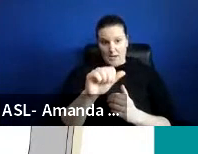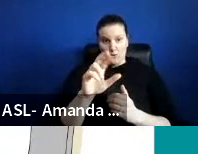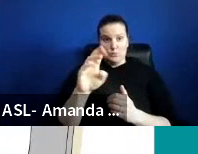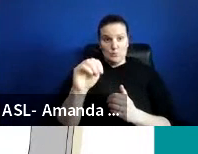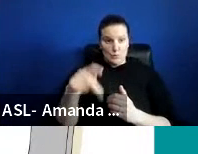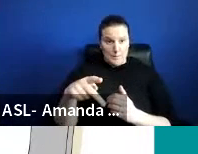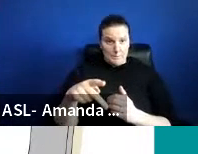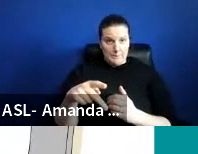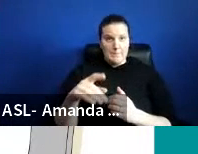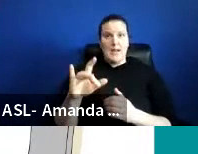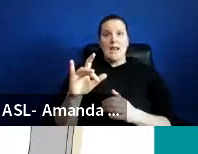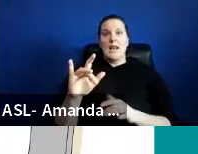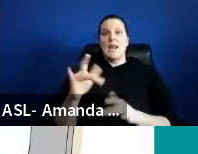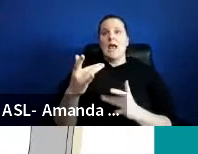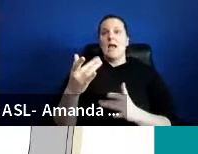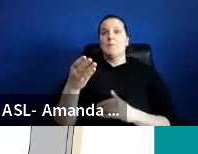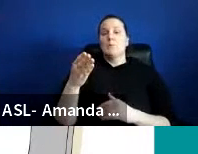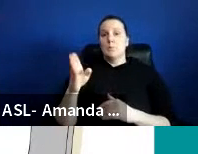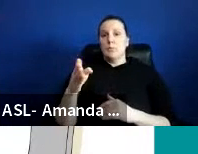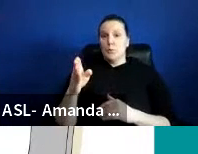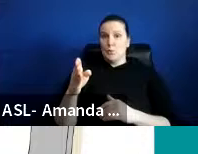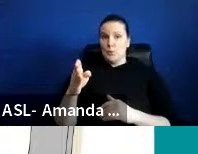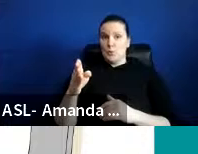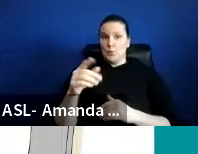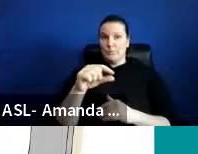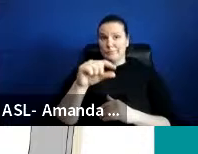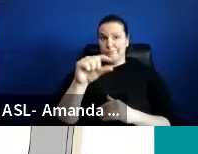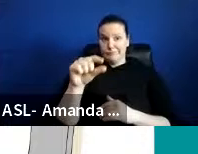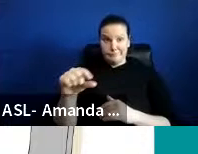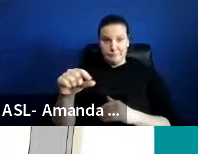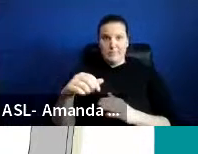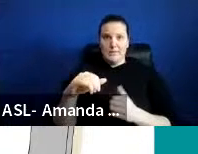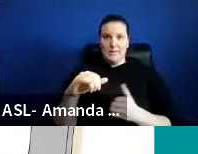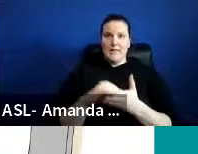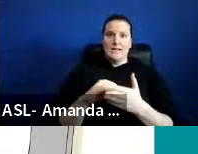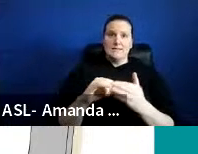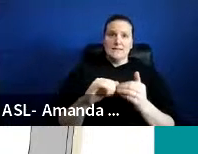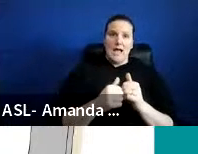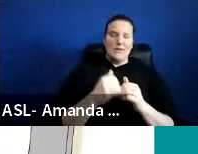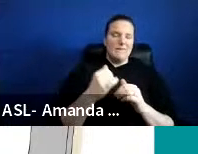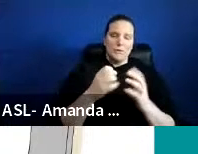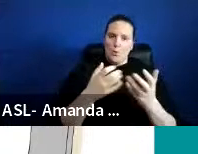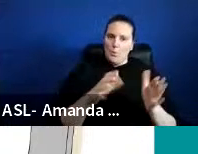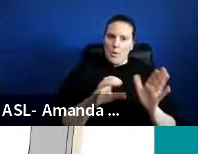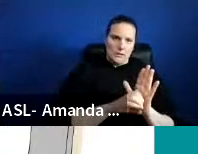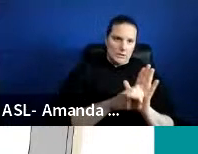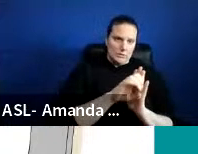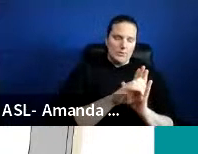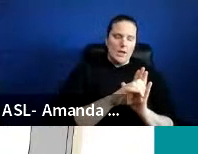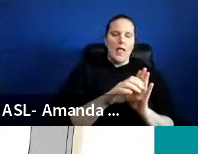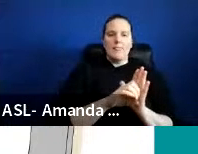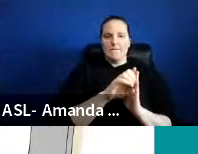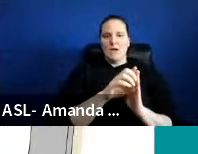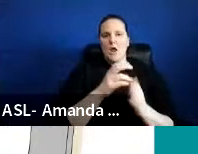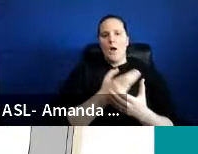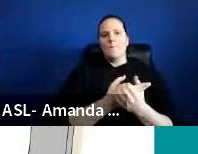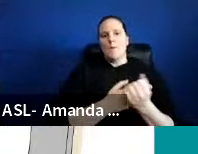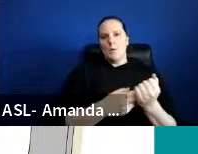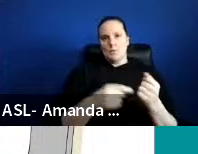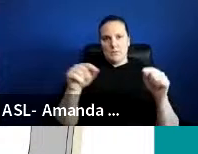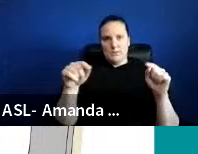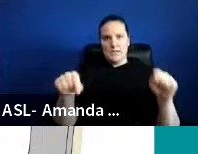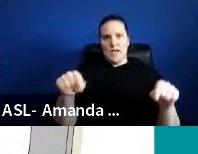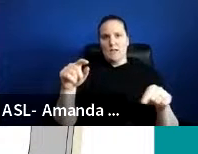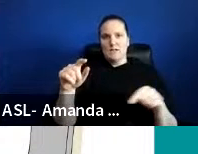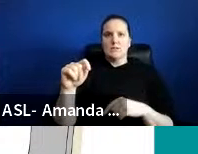blue here. And so that's how you would get up if you wanted to not use an elevator. So there's an elevator on both sides of Tomahawk in